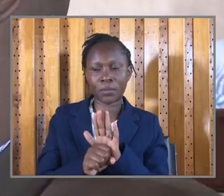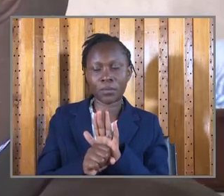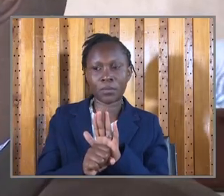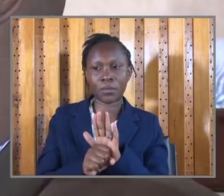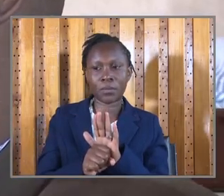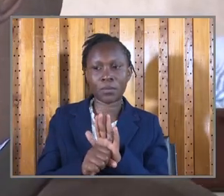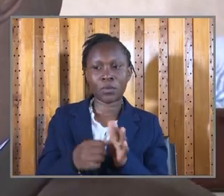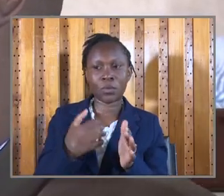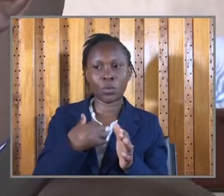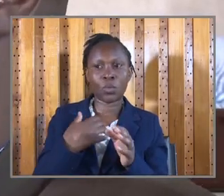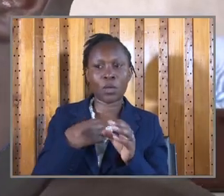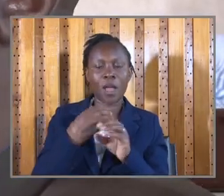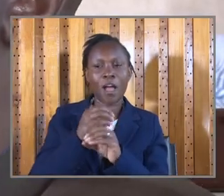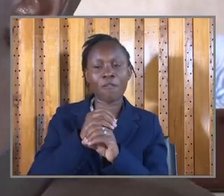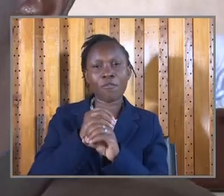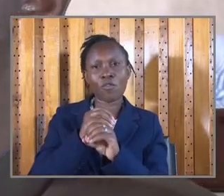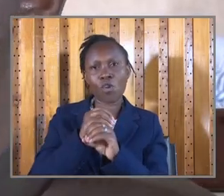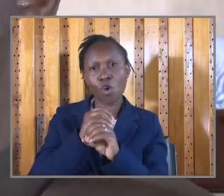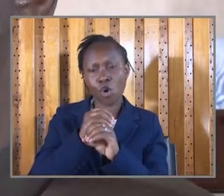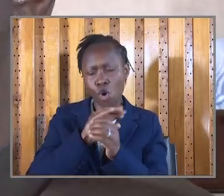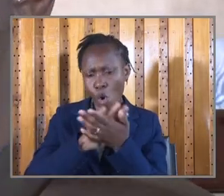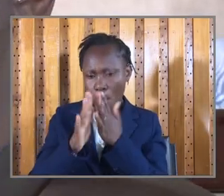is no substitute for youth.